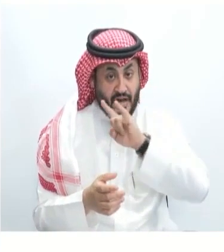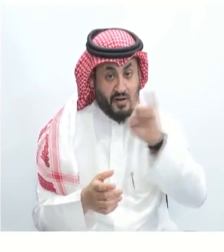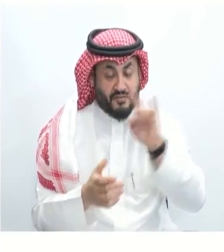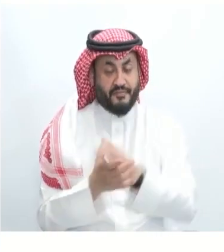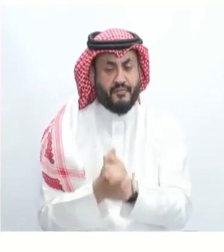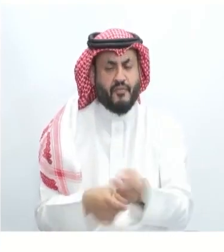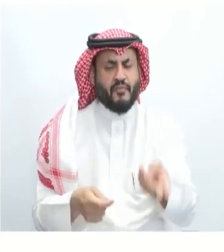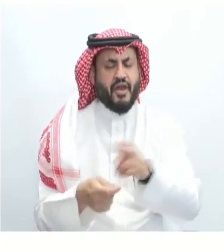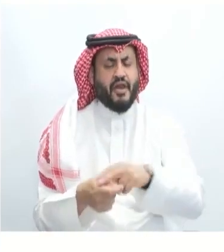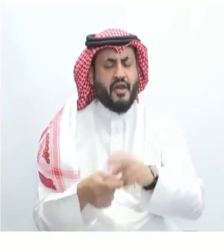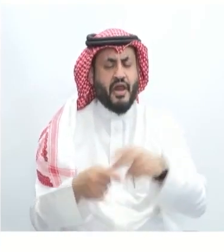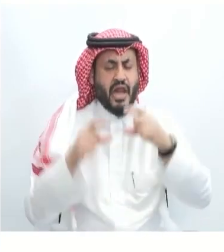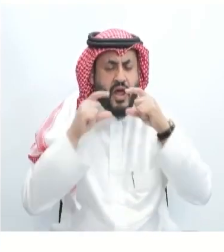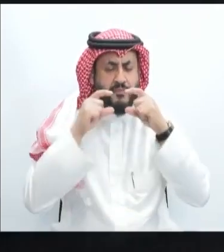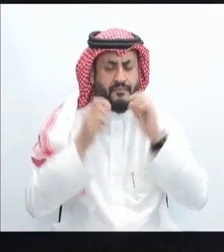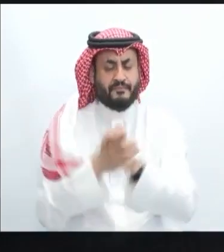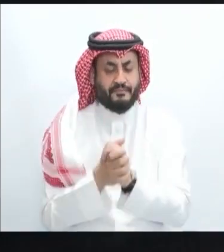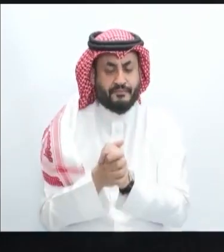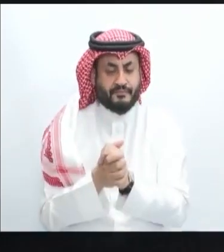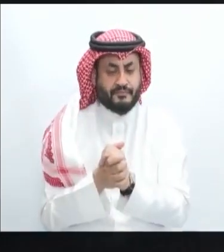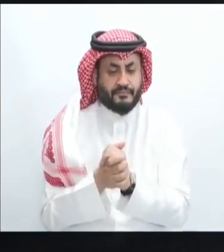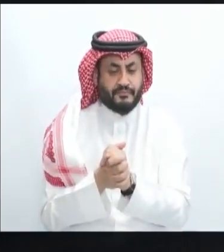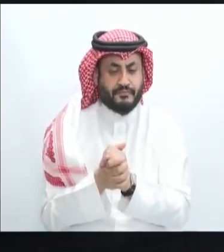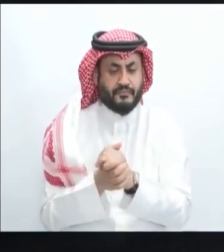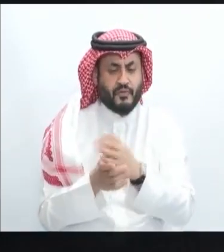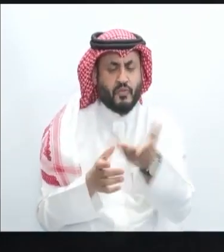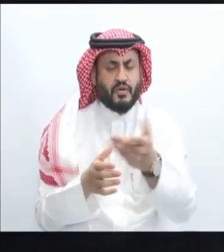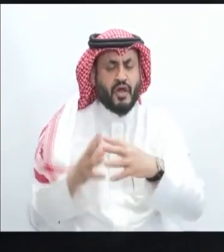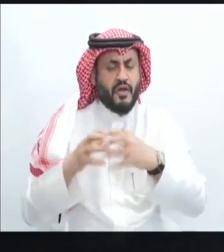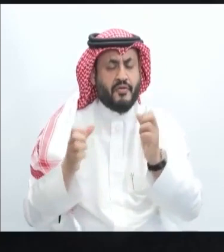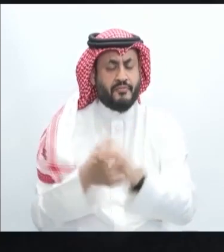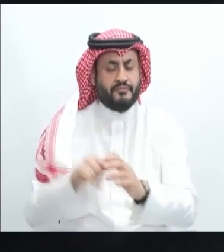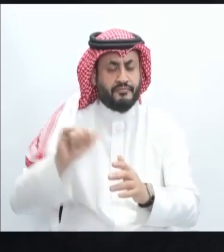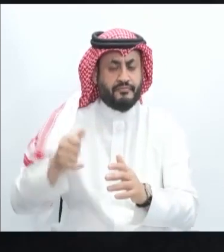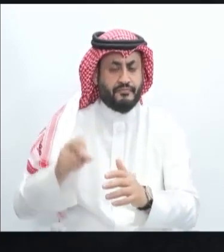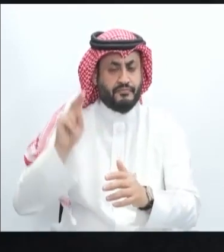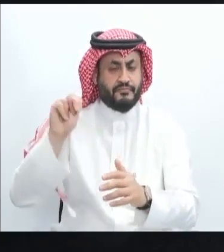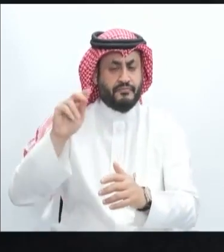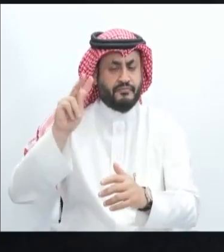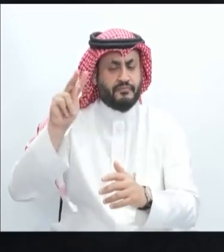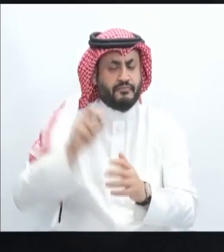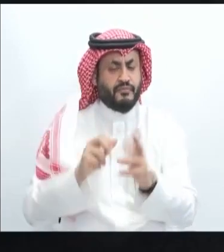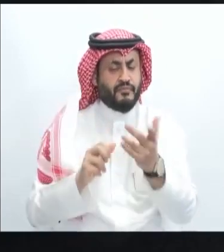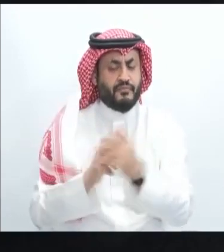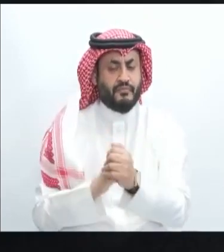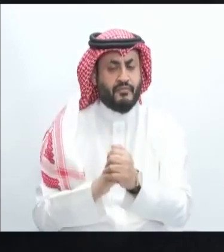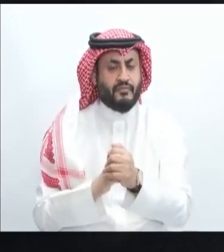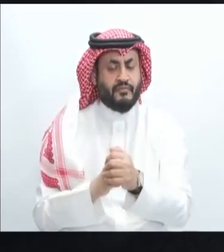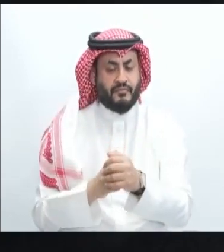much junk food. So what do you mean by junk food? It is the type of food that is